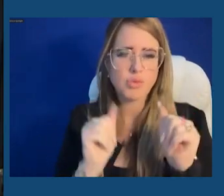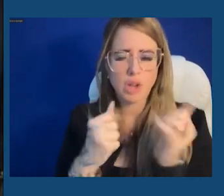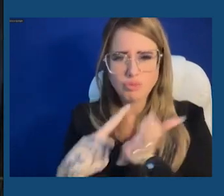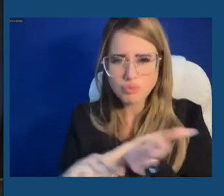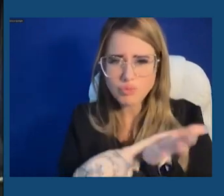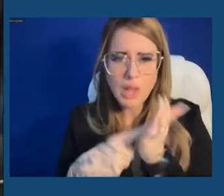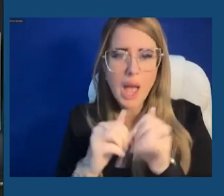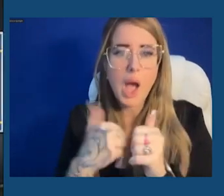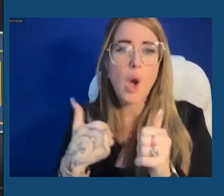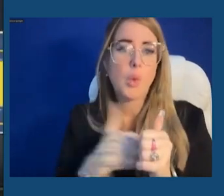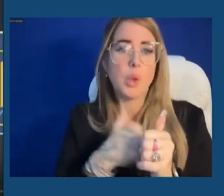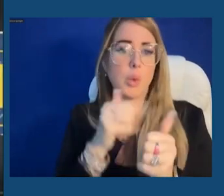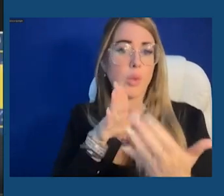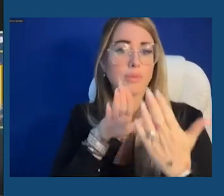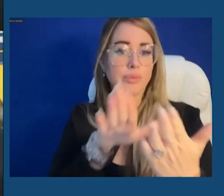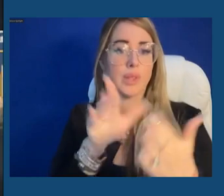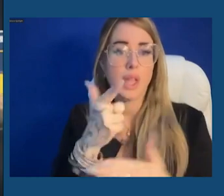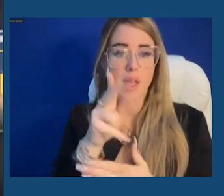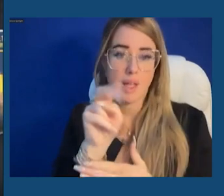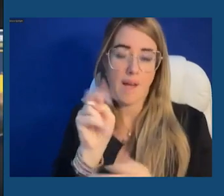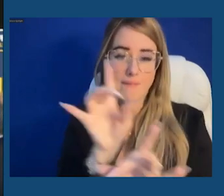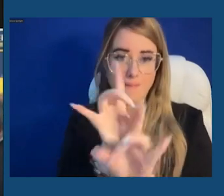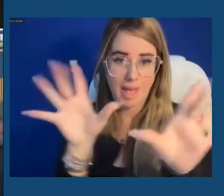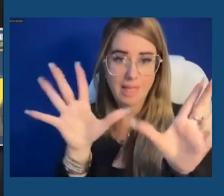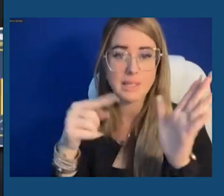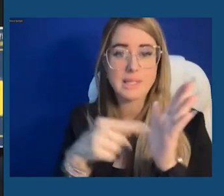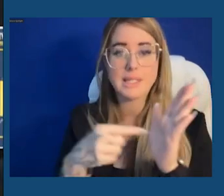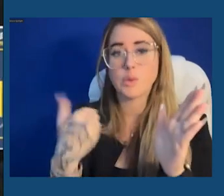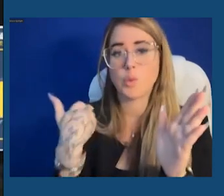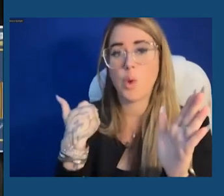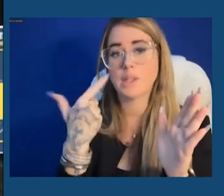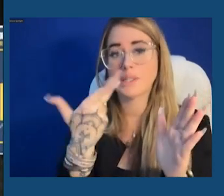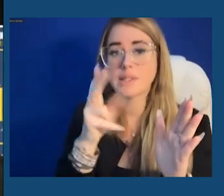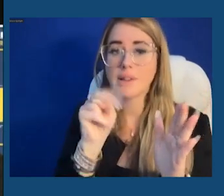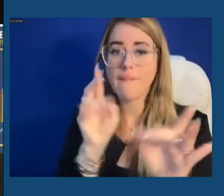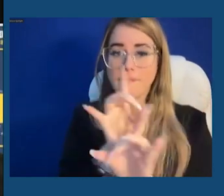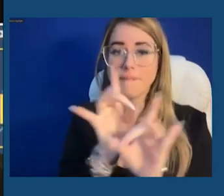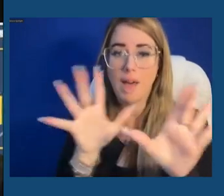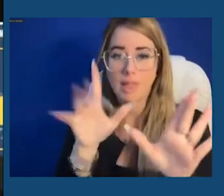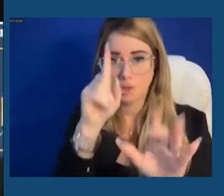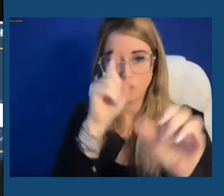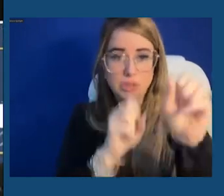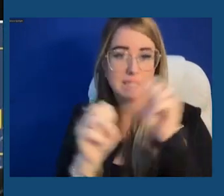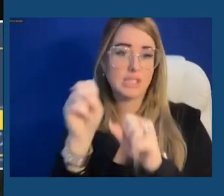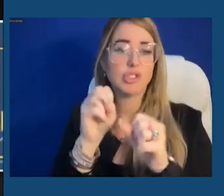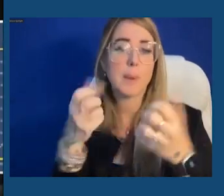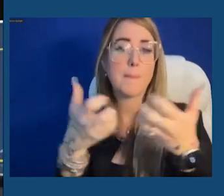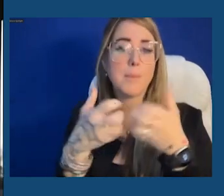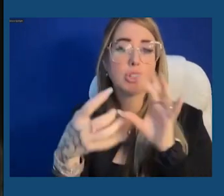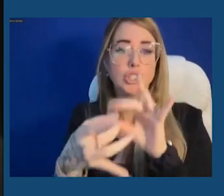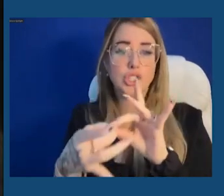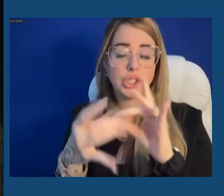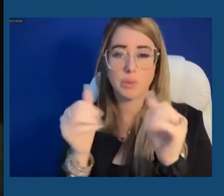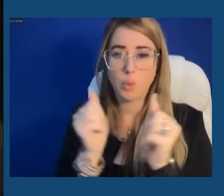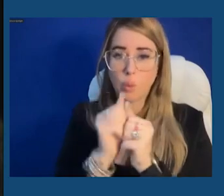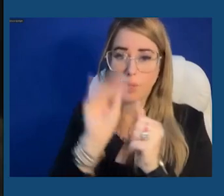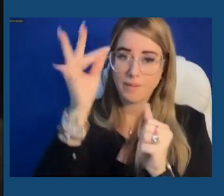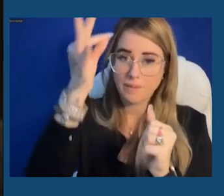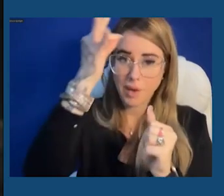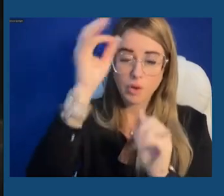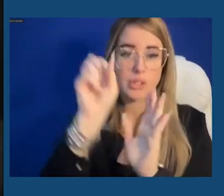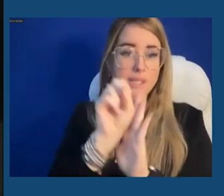gun violence. This was the Gun Violence Strategic Partnership brought together with federal, state,